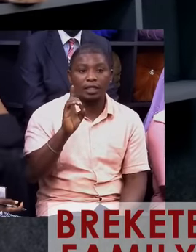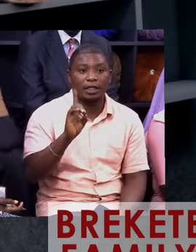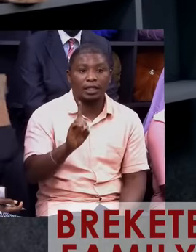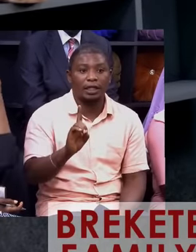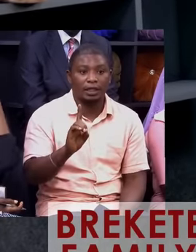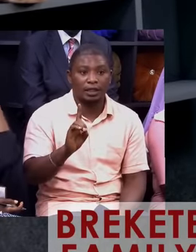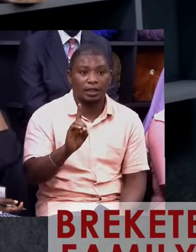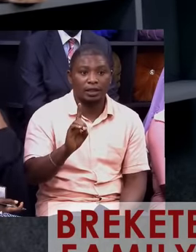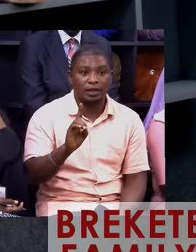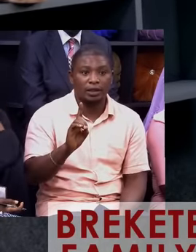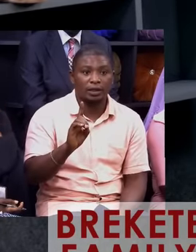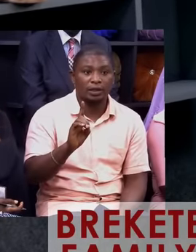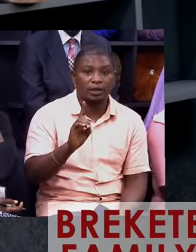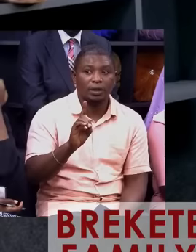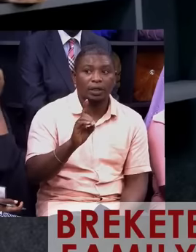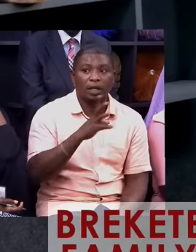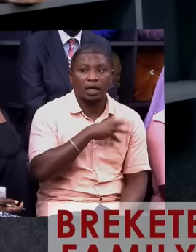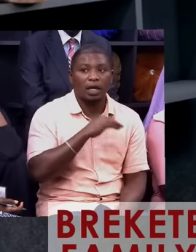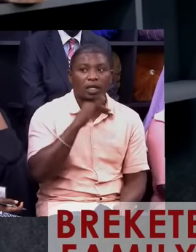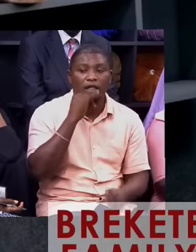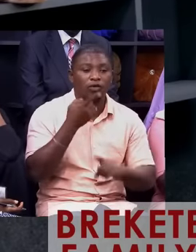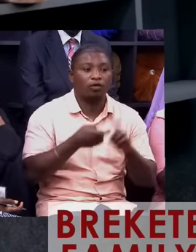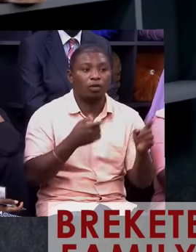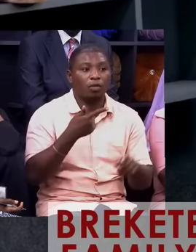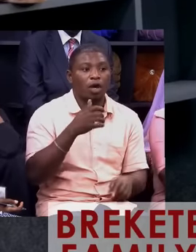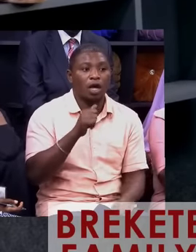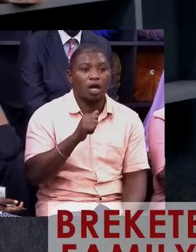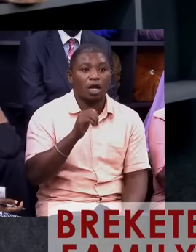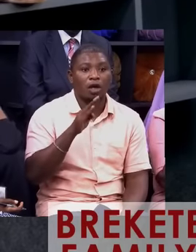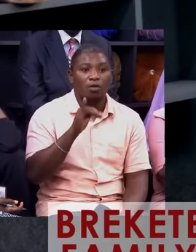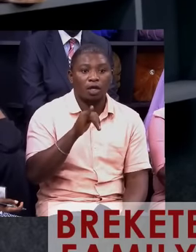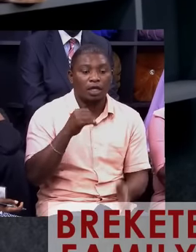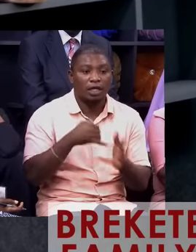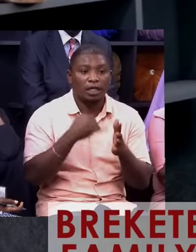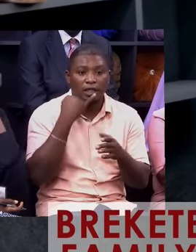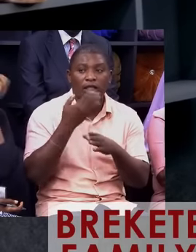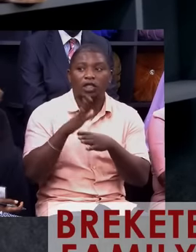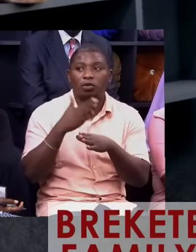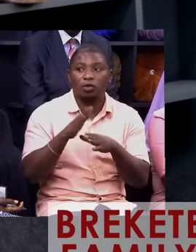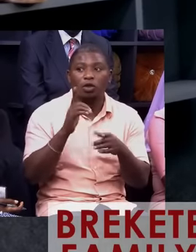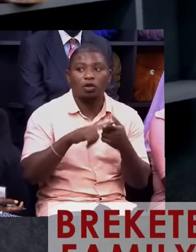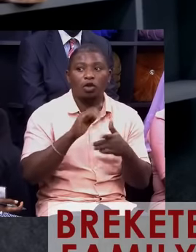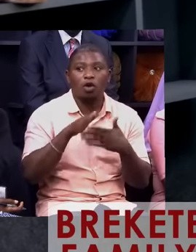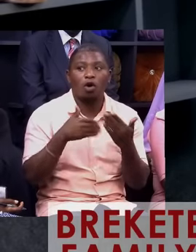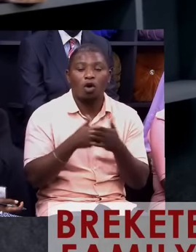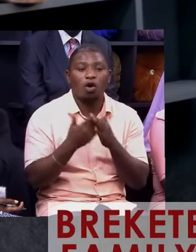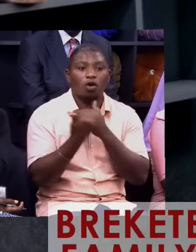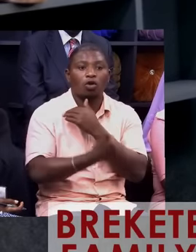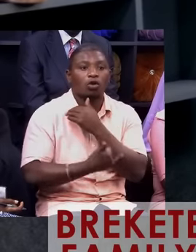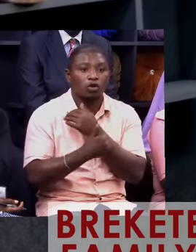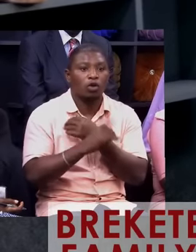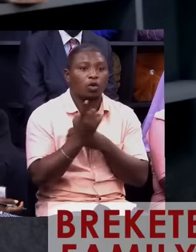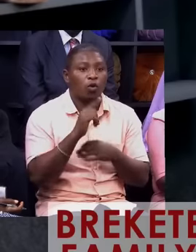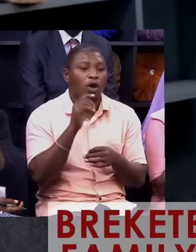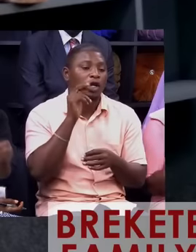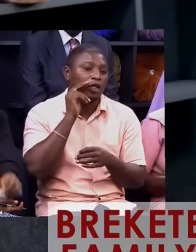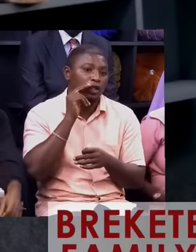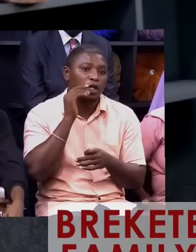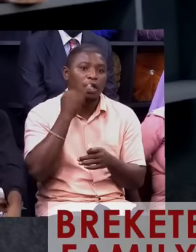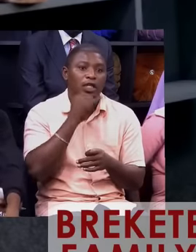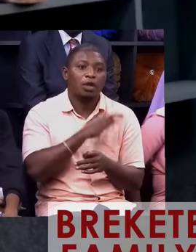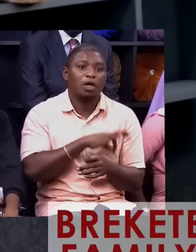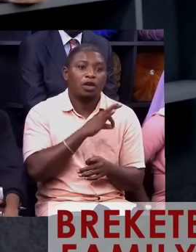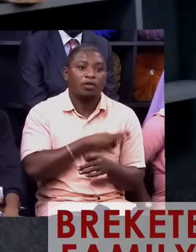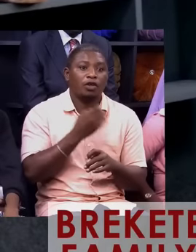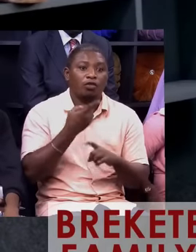vaccine immunization and it's from Gaby it is distributed to all countries where Nigeria is a beneficiary